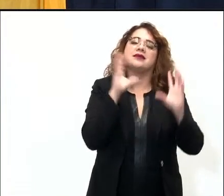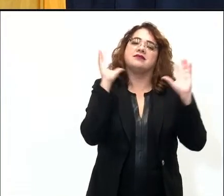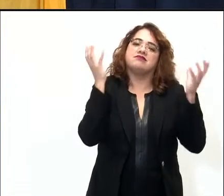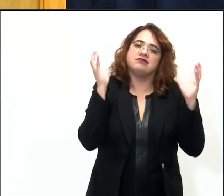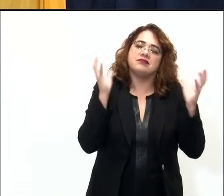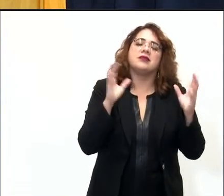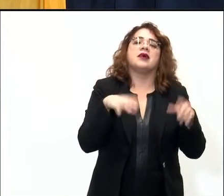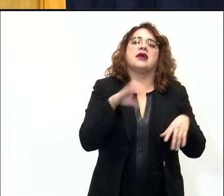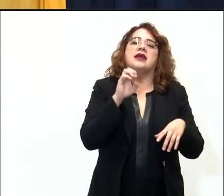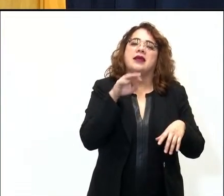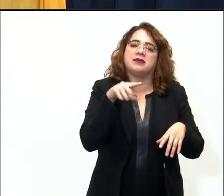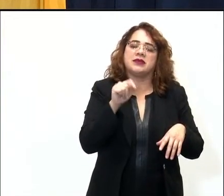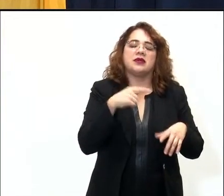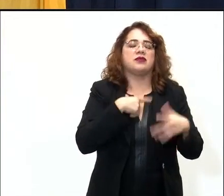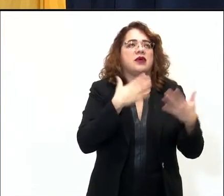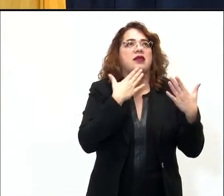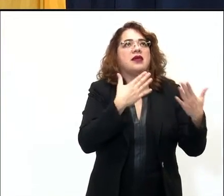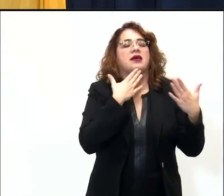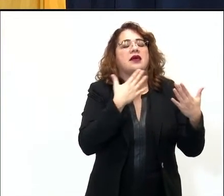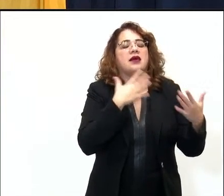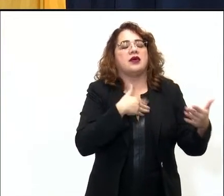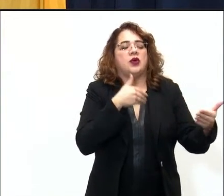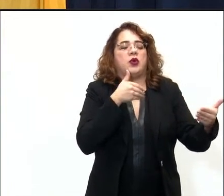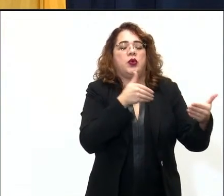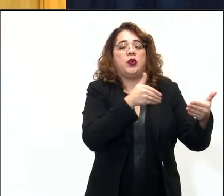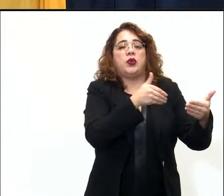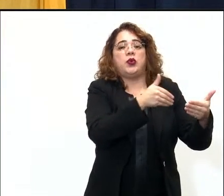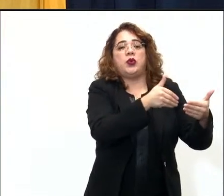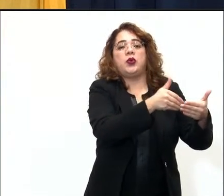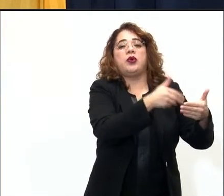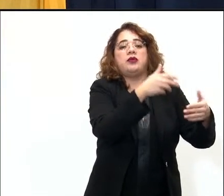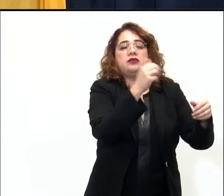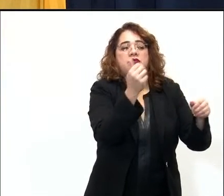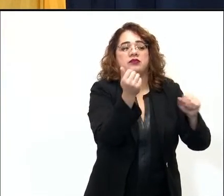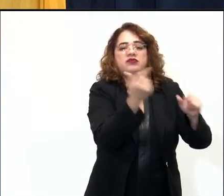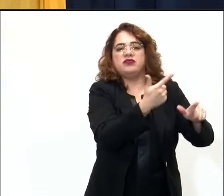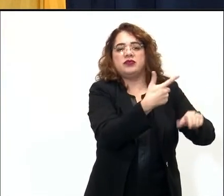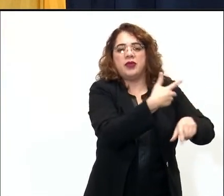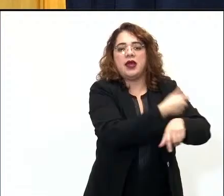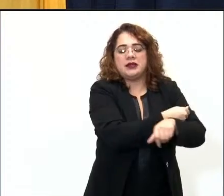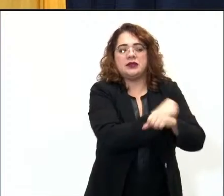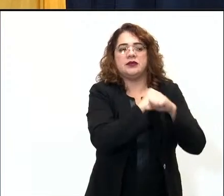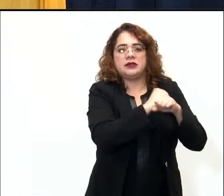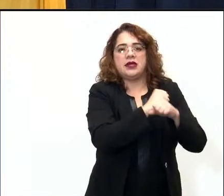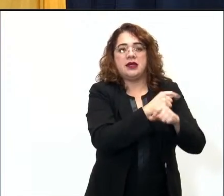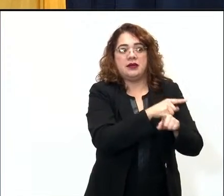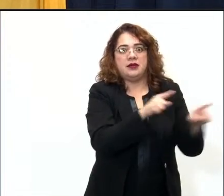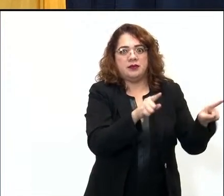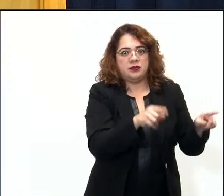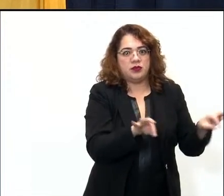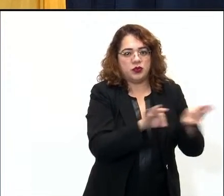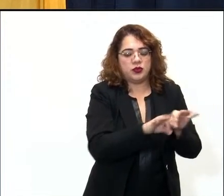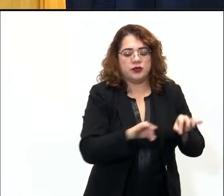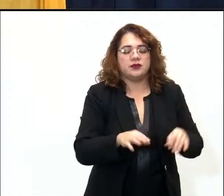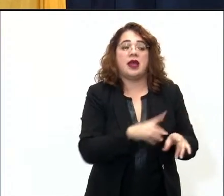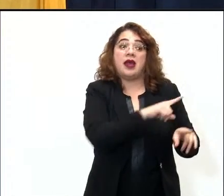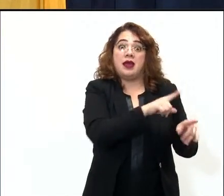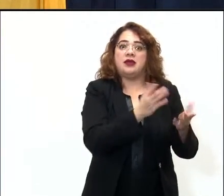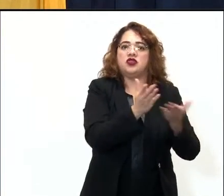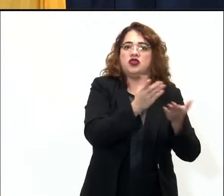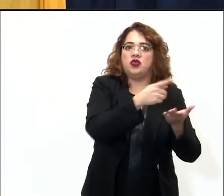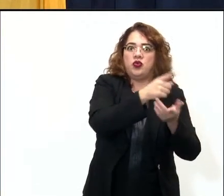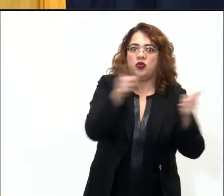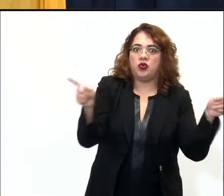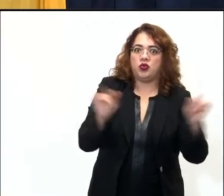are thankful for that. We also want to let folks know that we are concluding